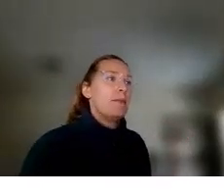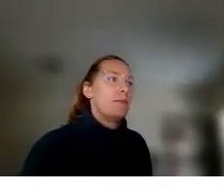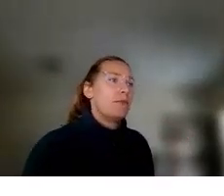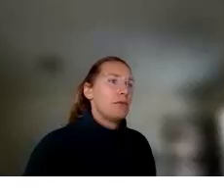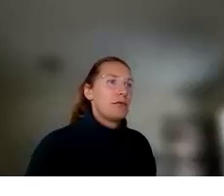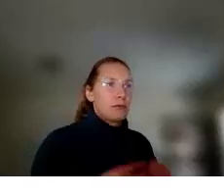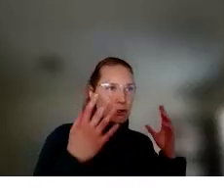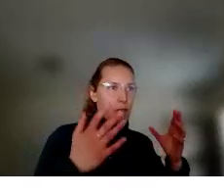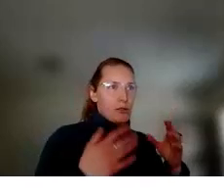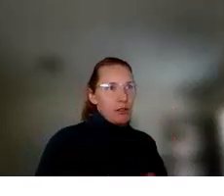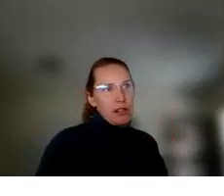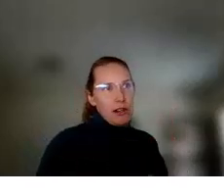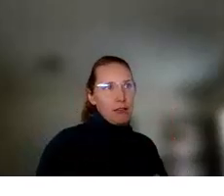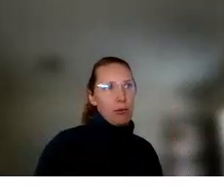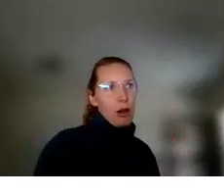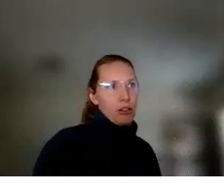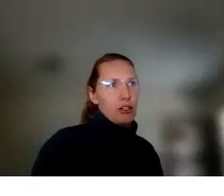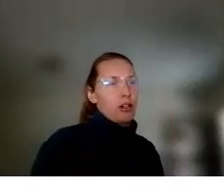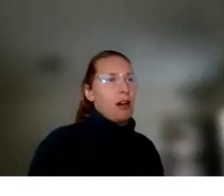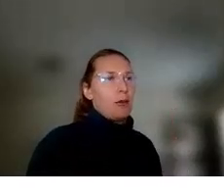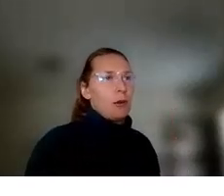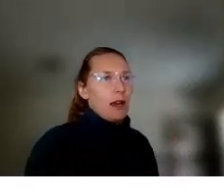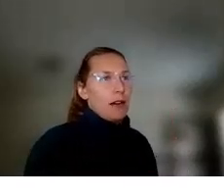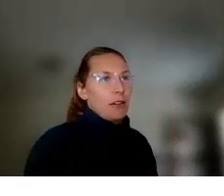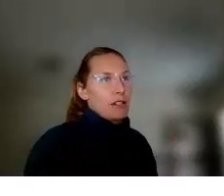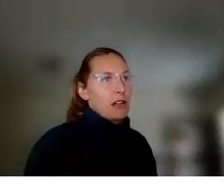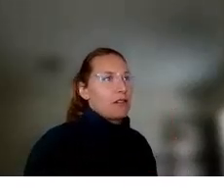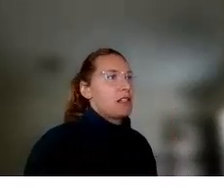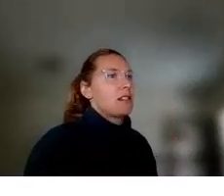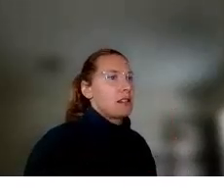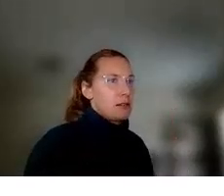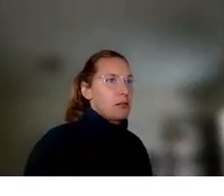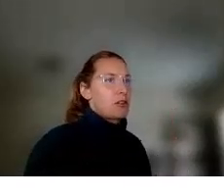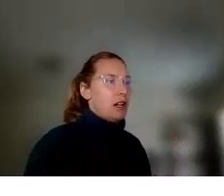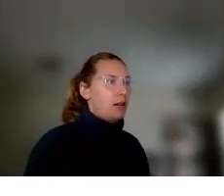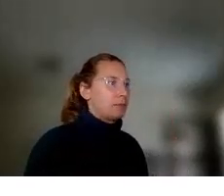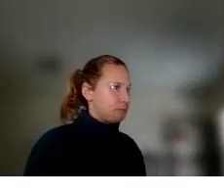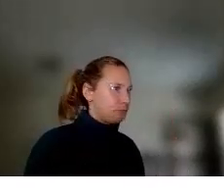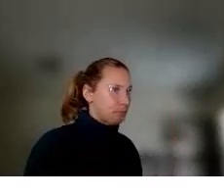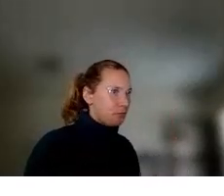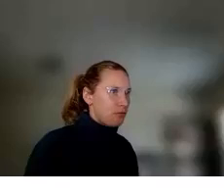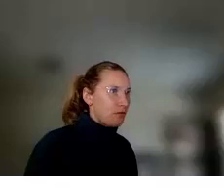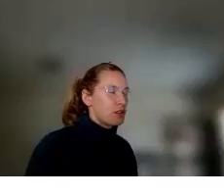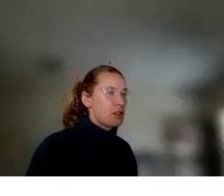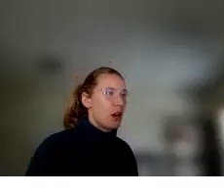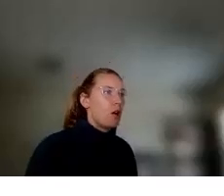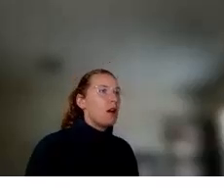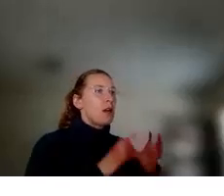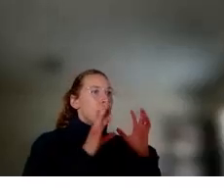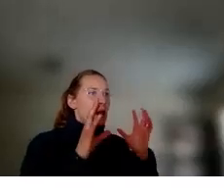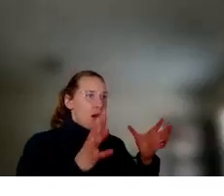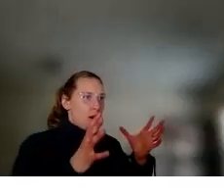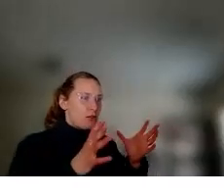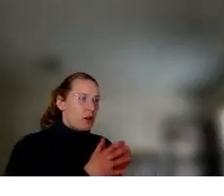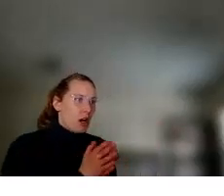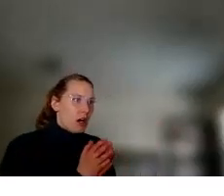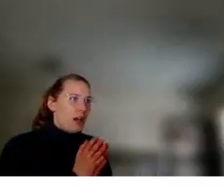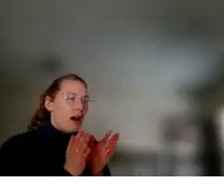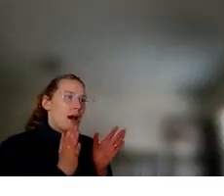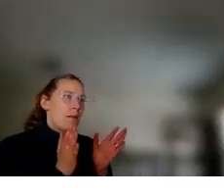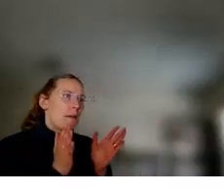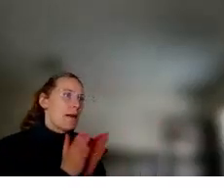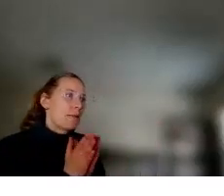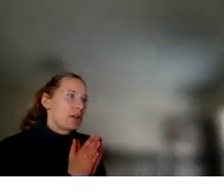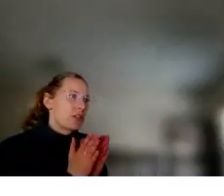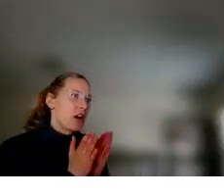you closer to the end of March when we have our CFC systems training. So